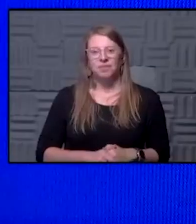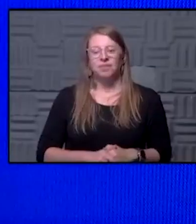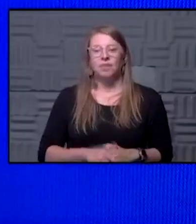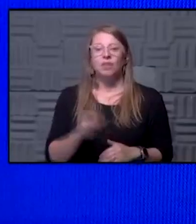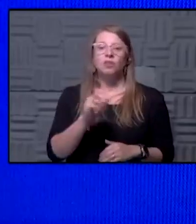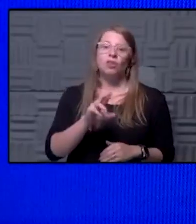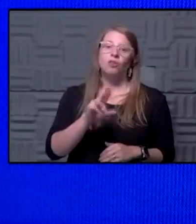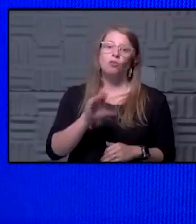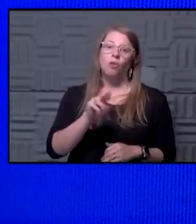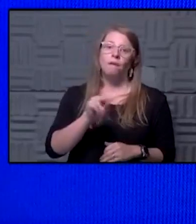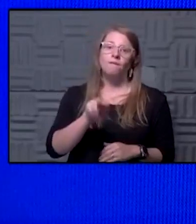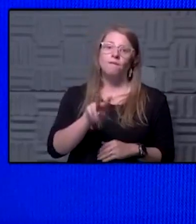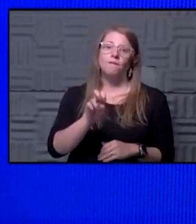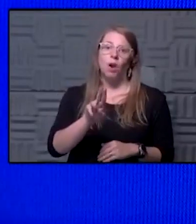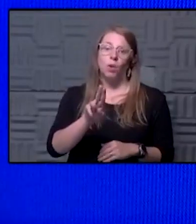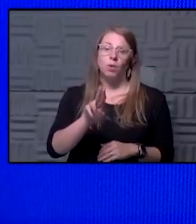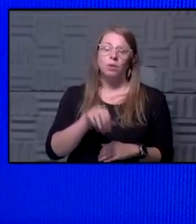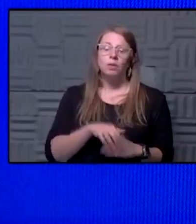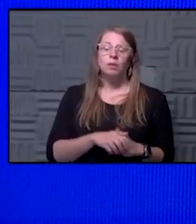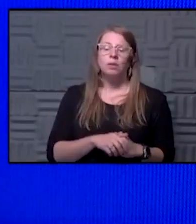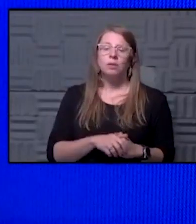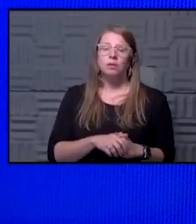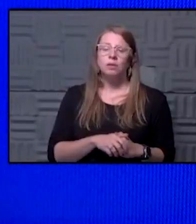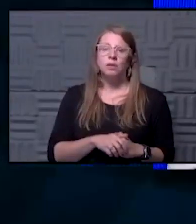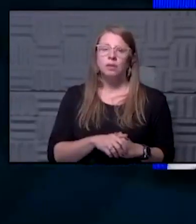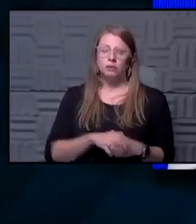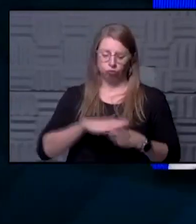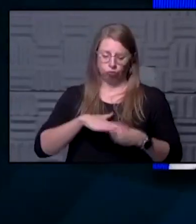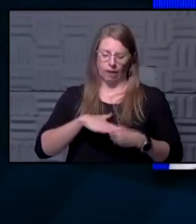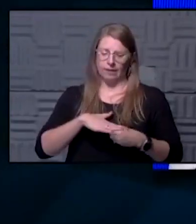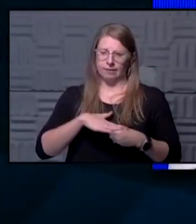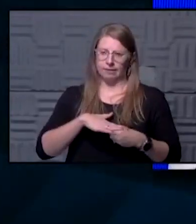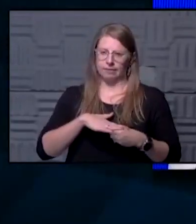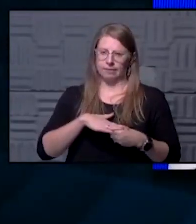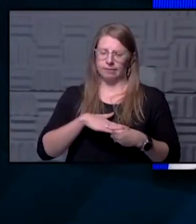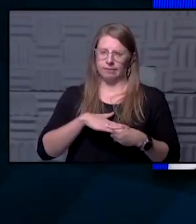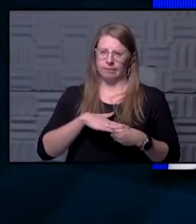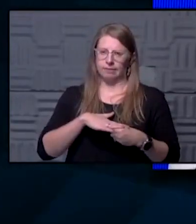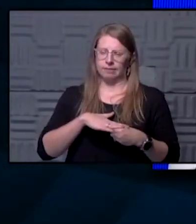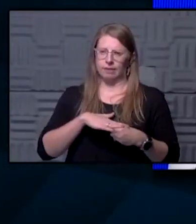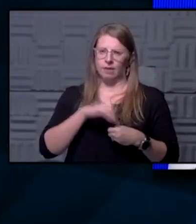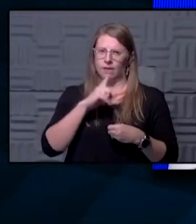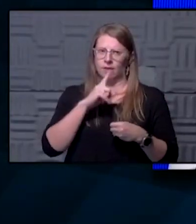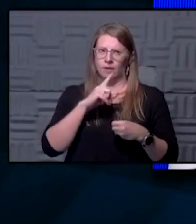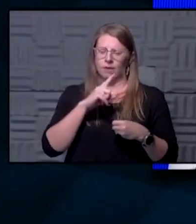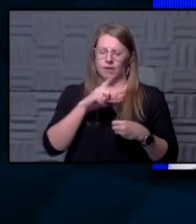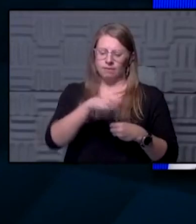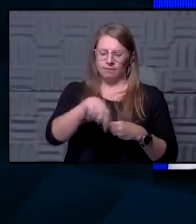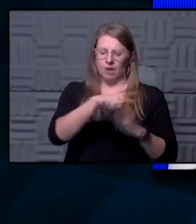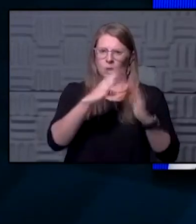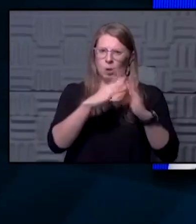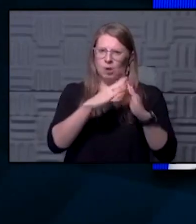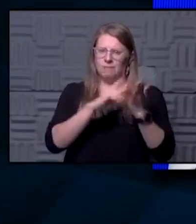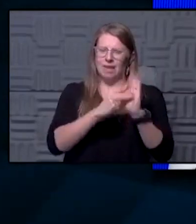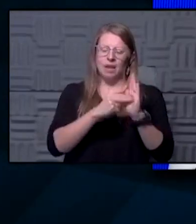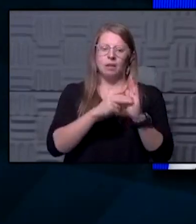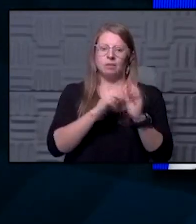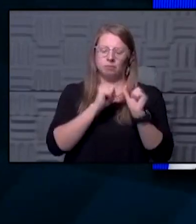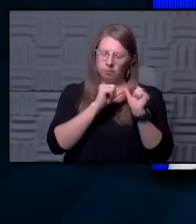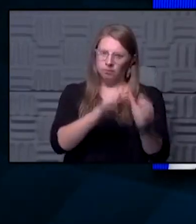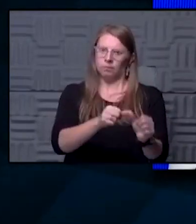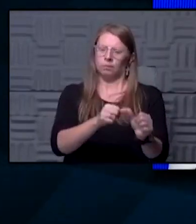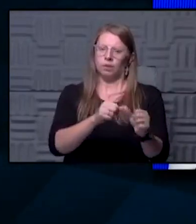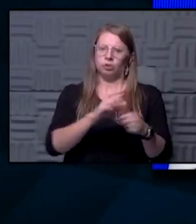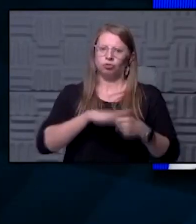Dr. Corriveau, talk to us a little bit about the effect of stress in a community where there's long-term stress. We know that